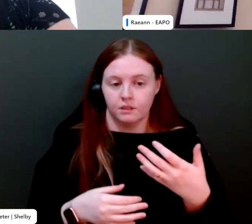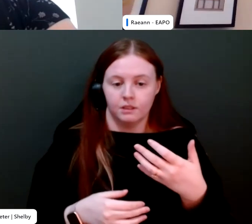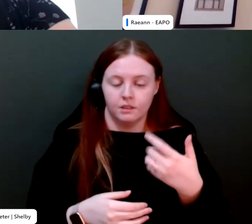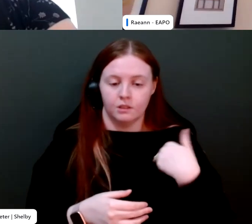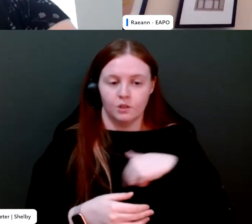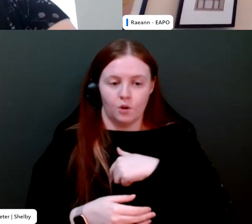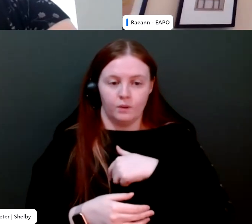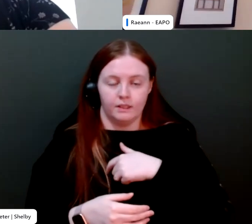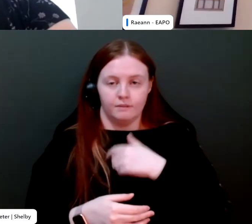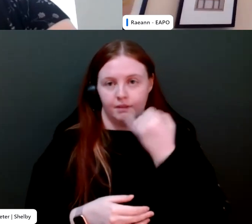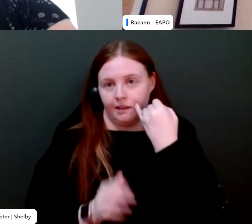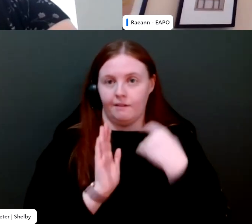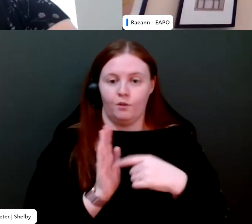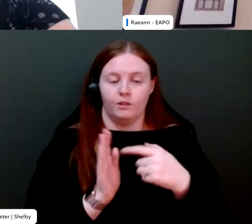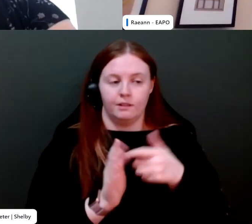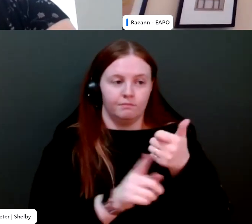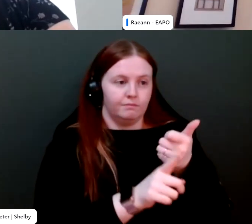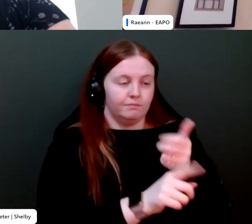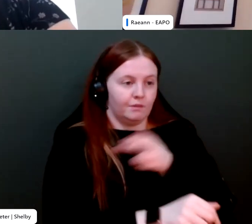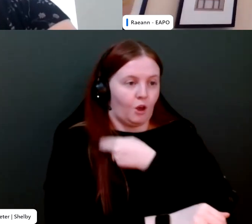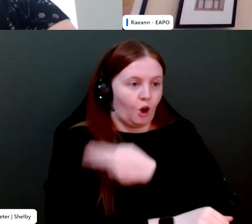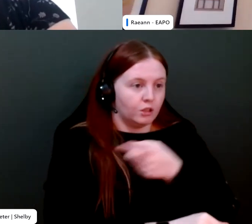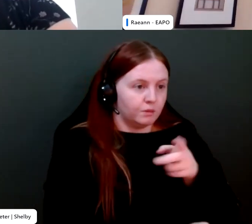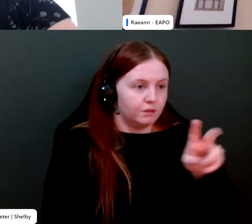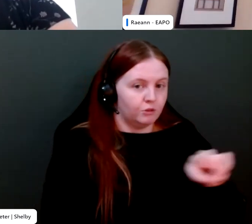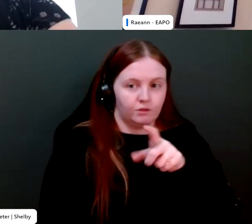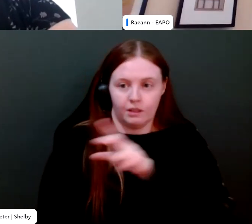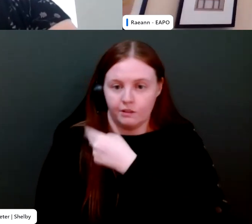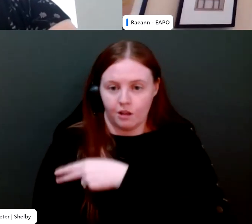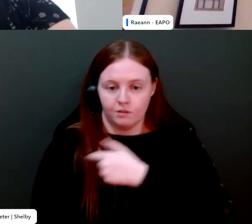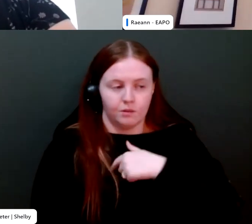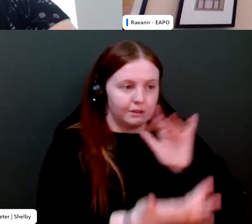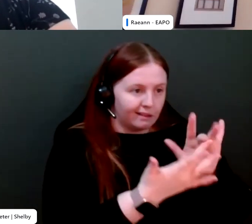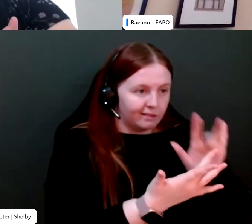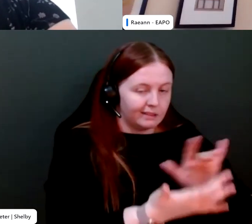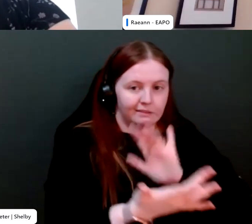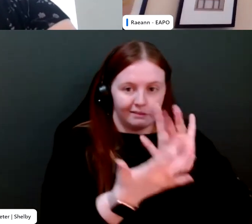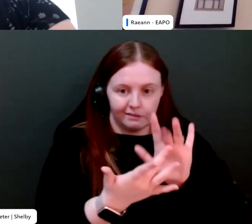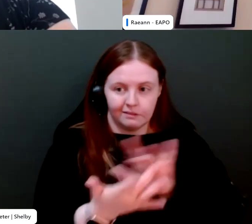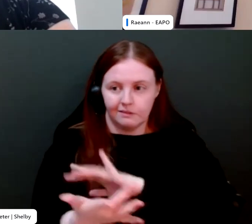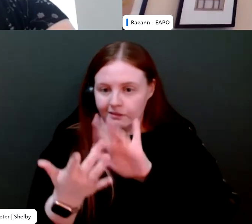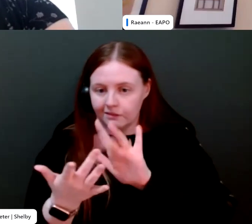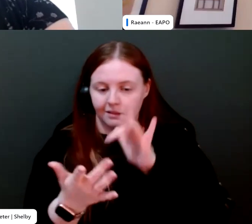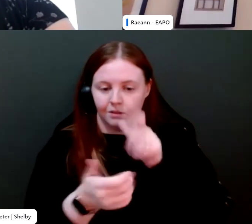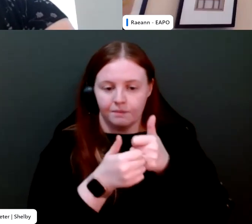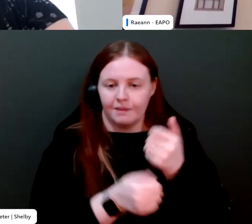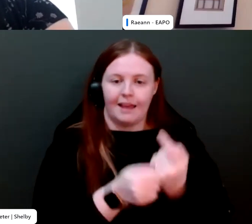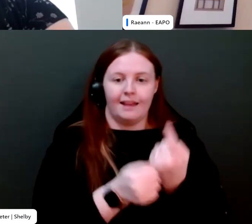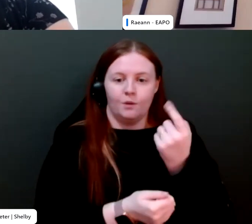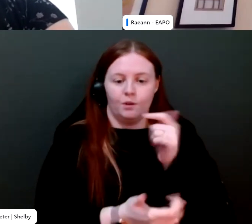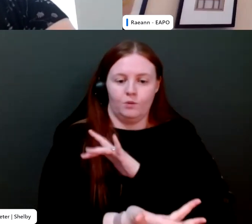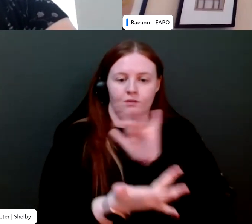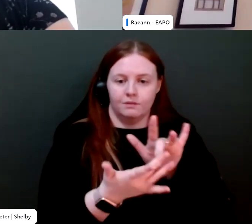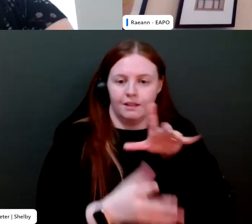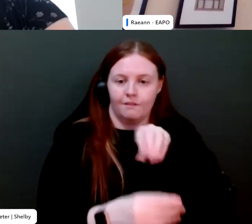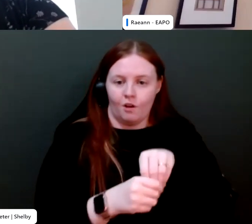If they went from this hospital to this hospital, you're talking to multiple social workers. Whoever sort of had a touch point with the person we want to